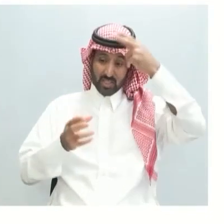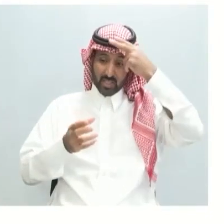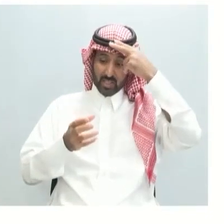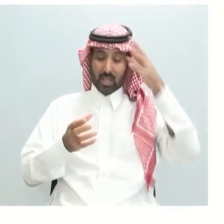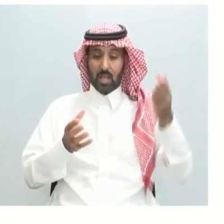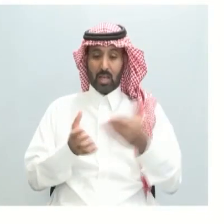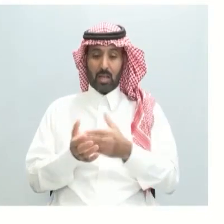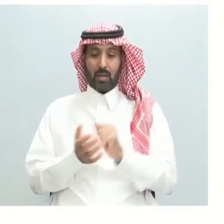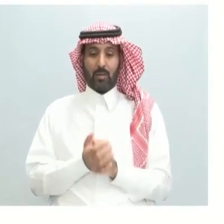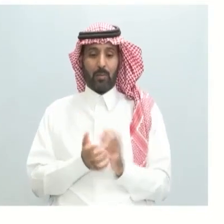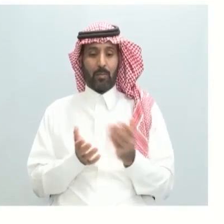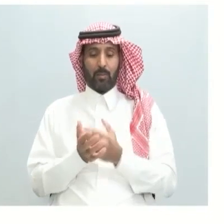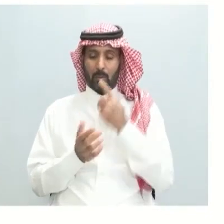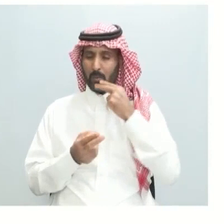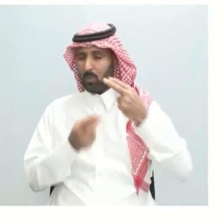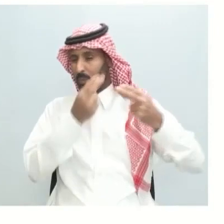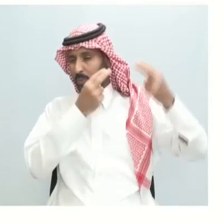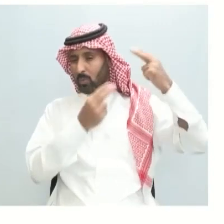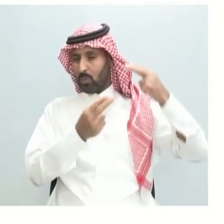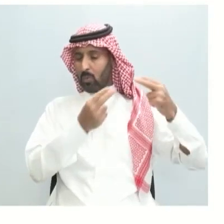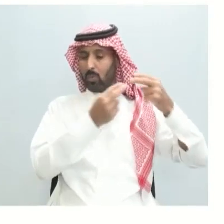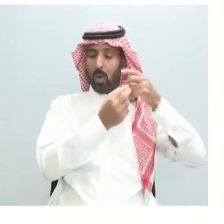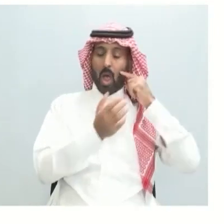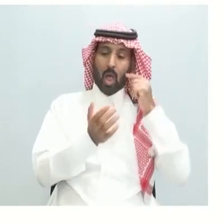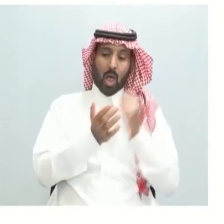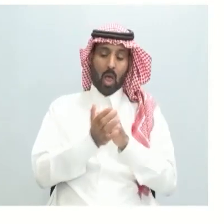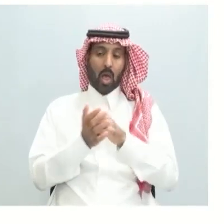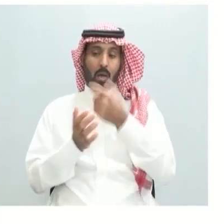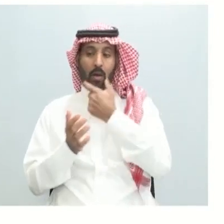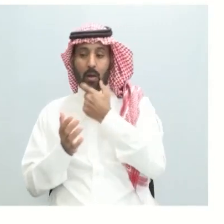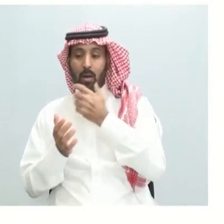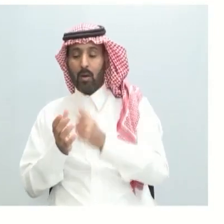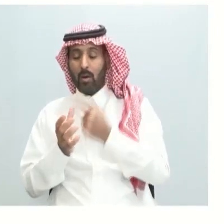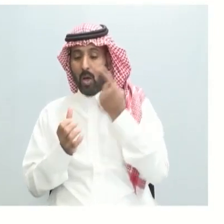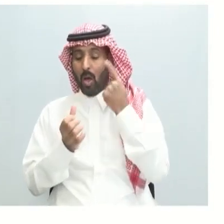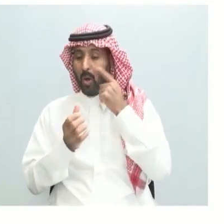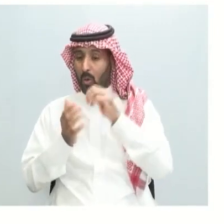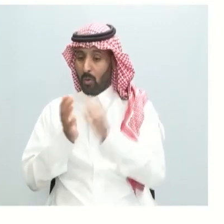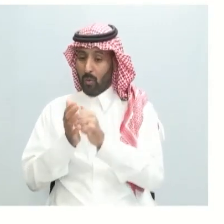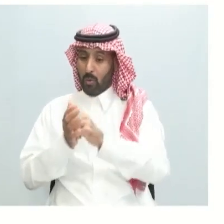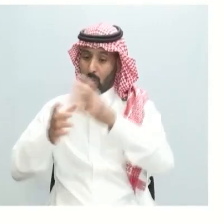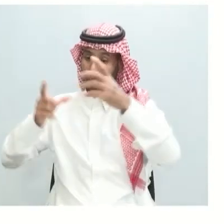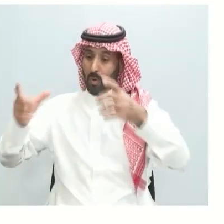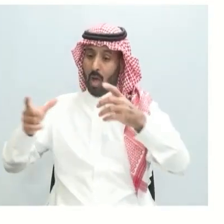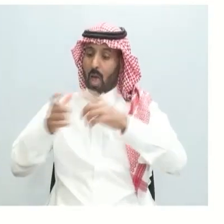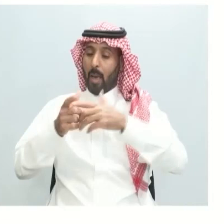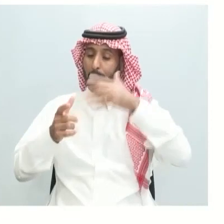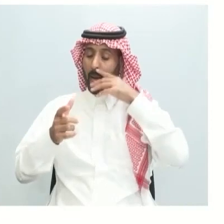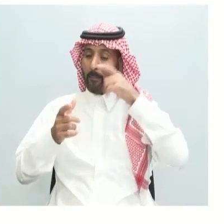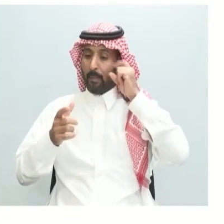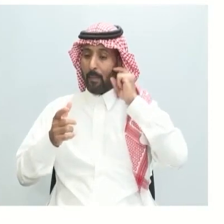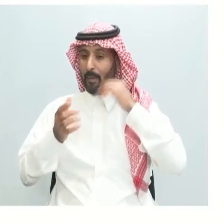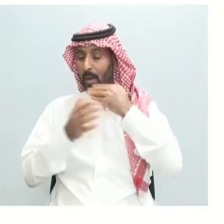the largest palace in the historical Lataif district of Ad-Diriyah. It was the first palace built by Imam Muhammad bin Saud